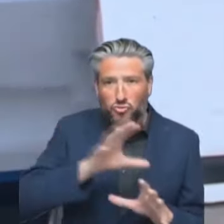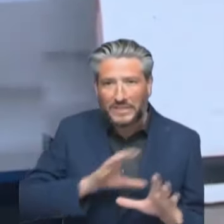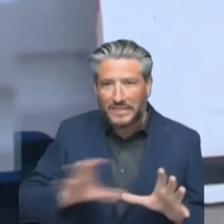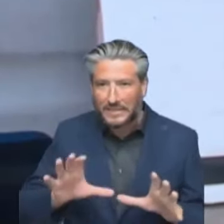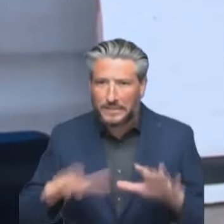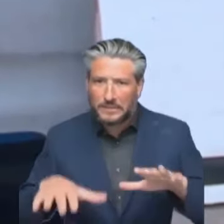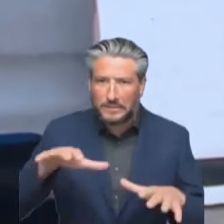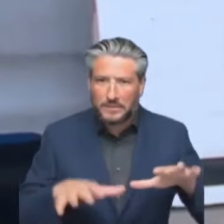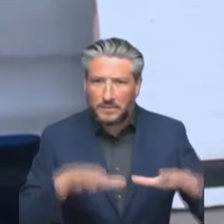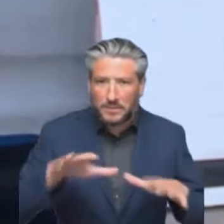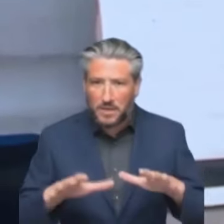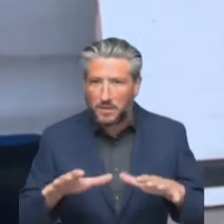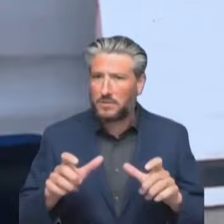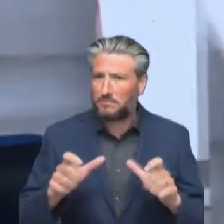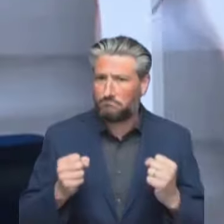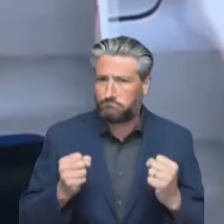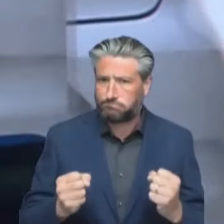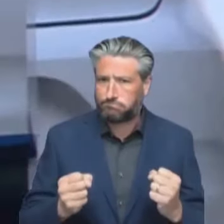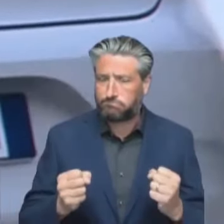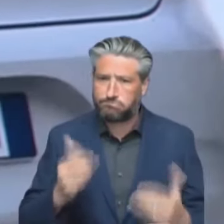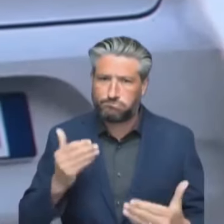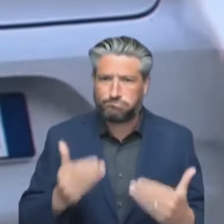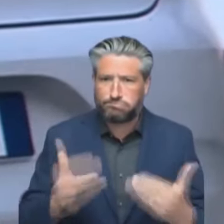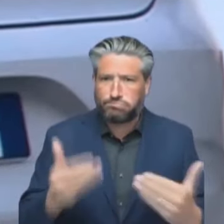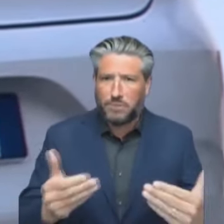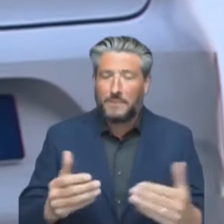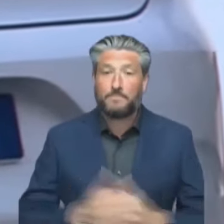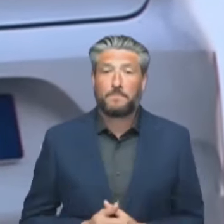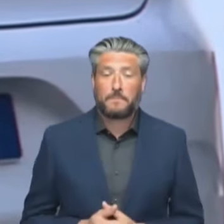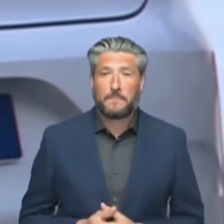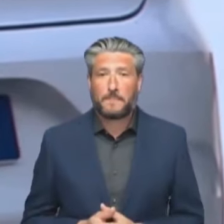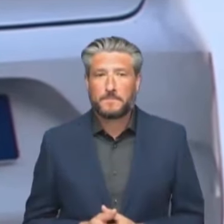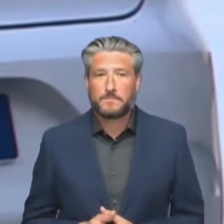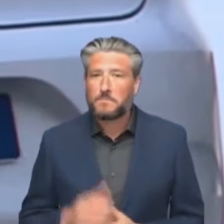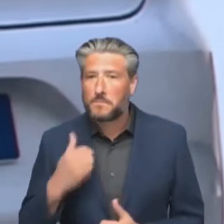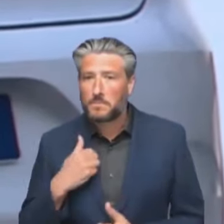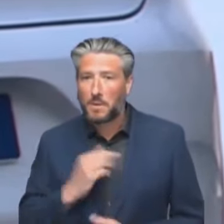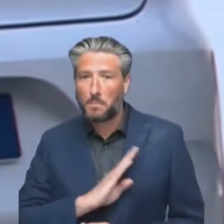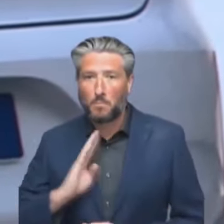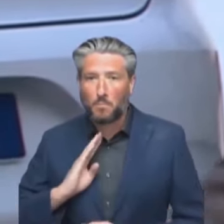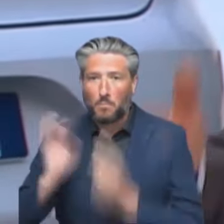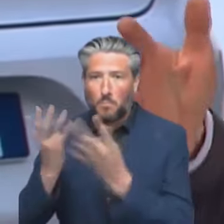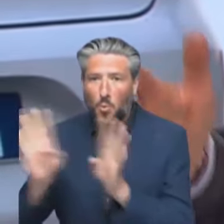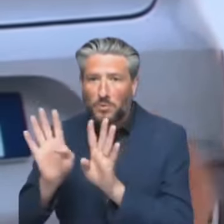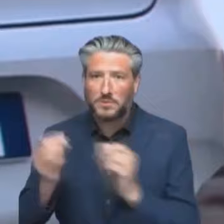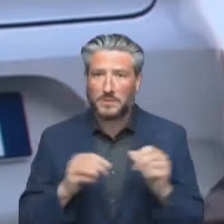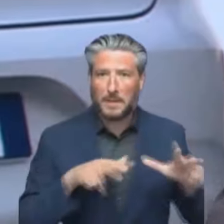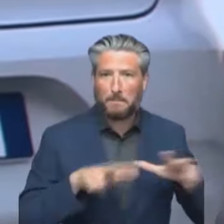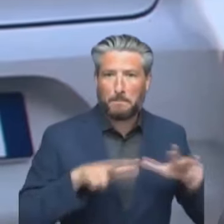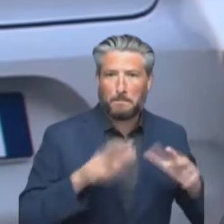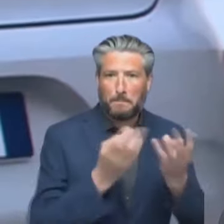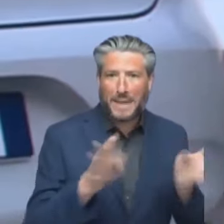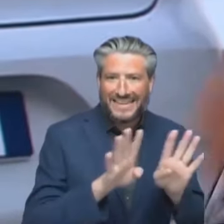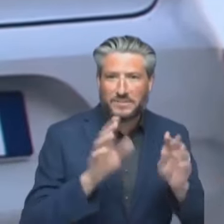proposed and carried out by the general management in a remarkably short time is already showing the first indications of its